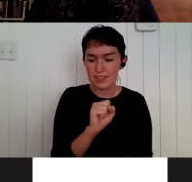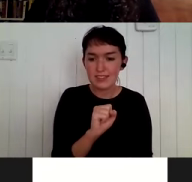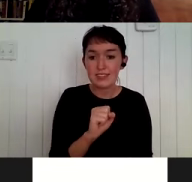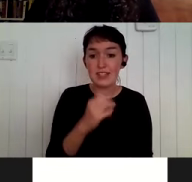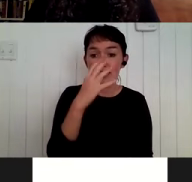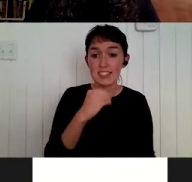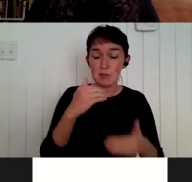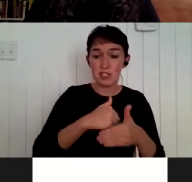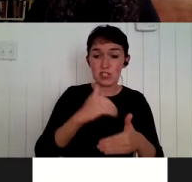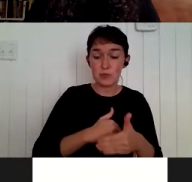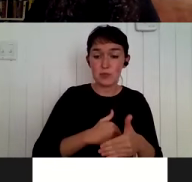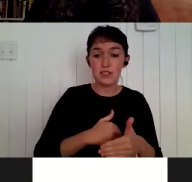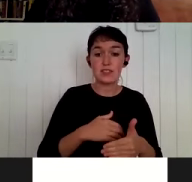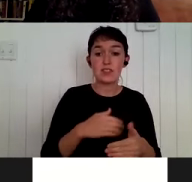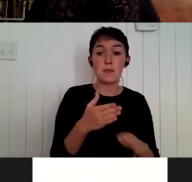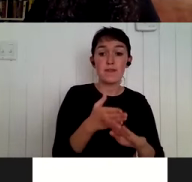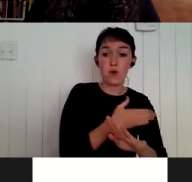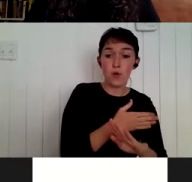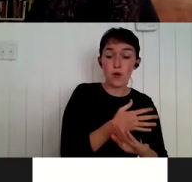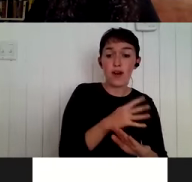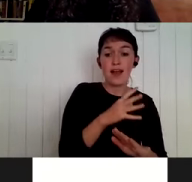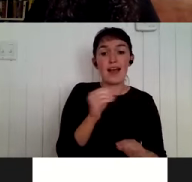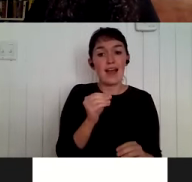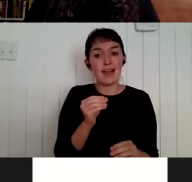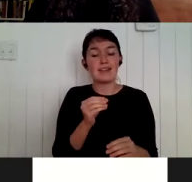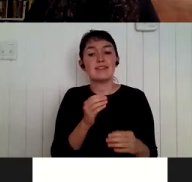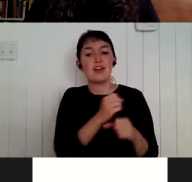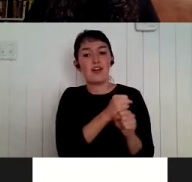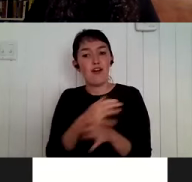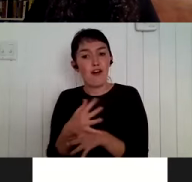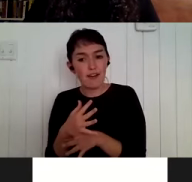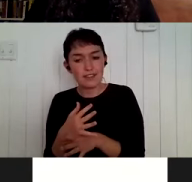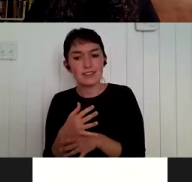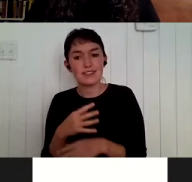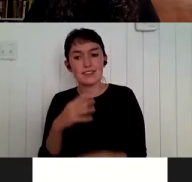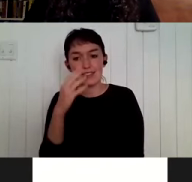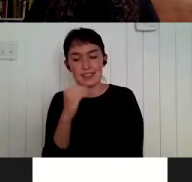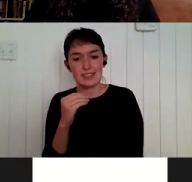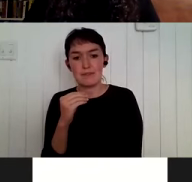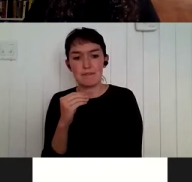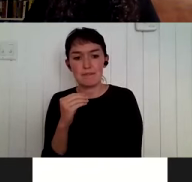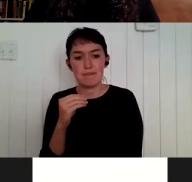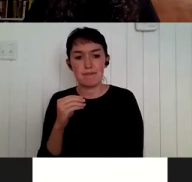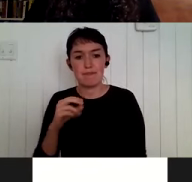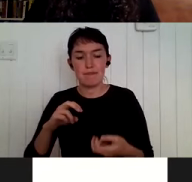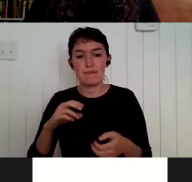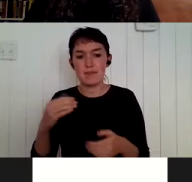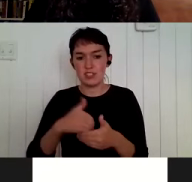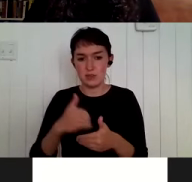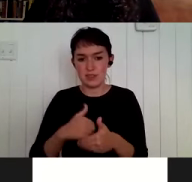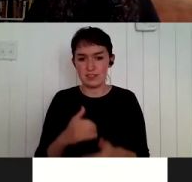predicting symptoms of psychosis. So first, if you look at individuals that sort of have